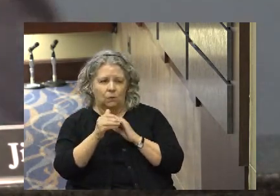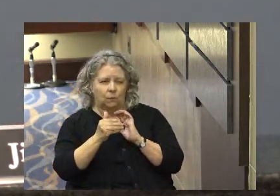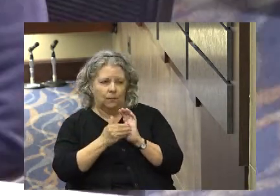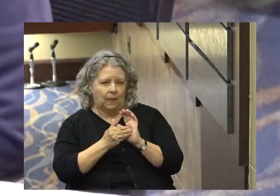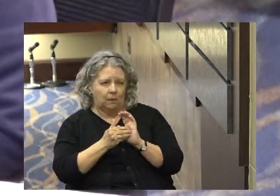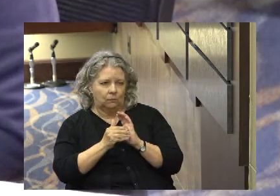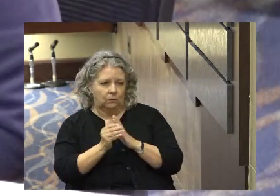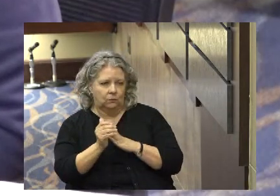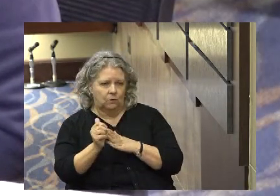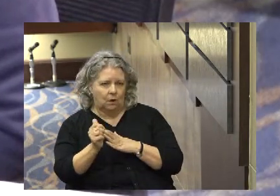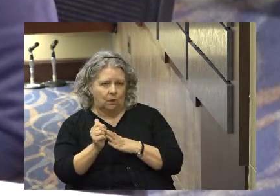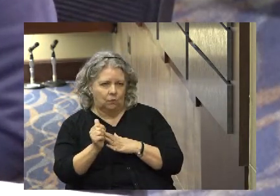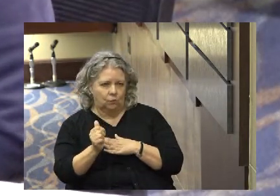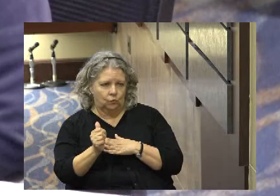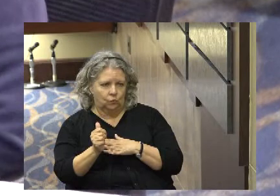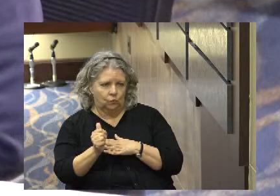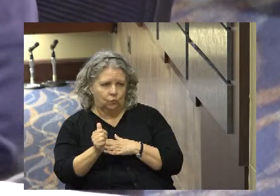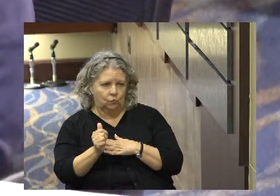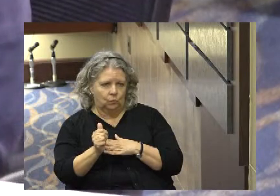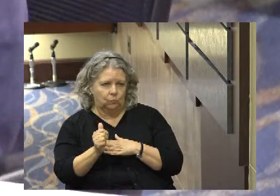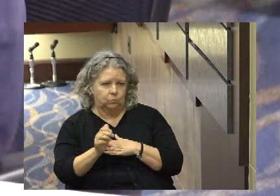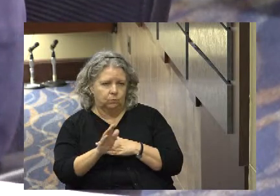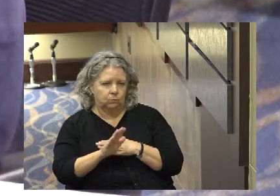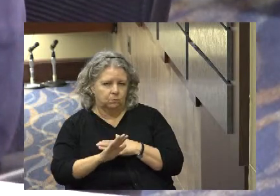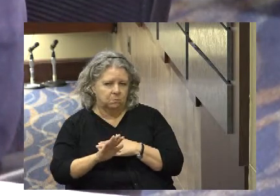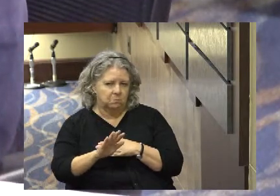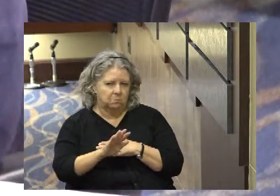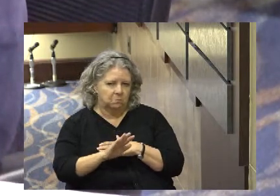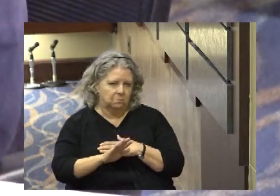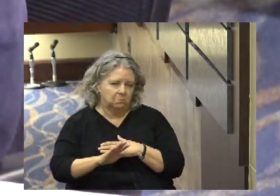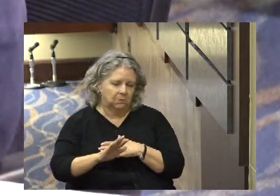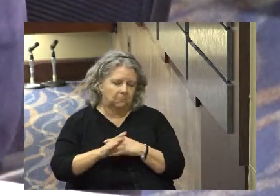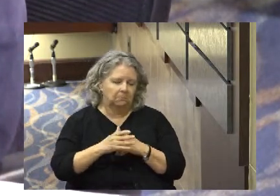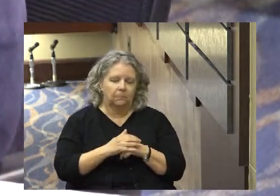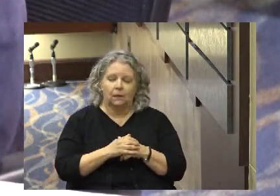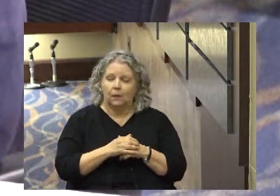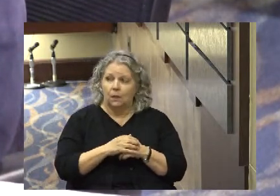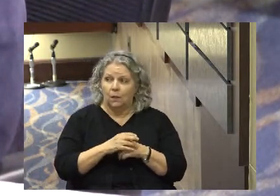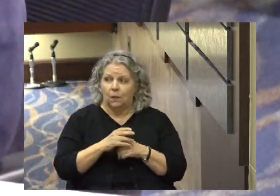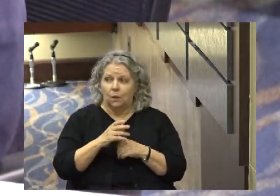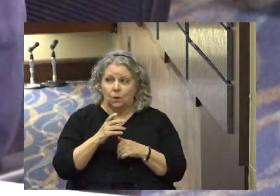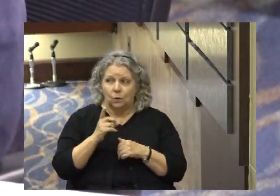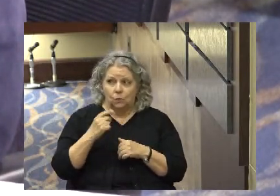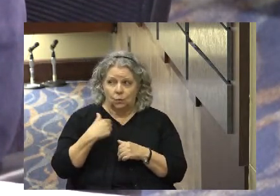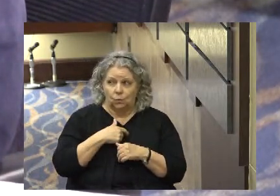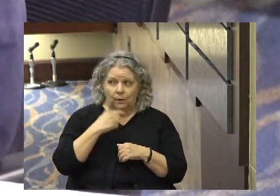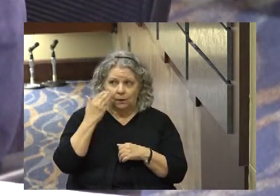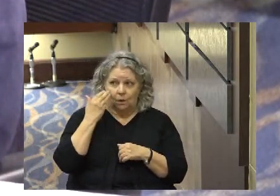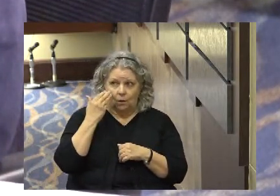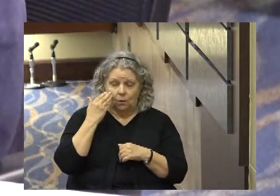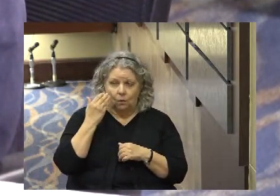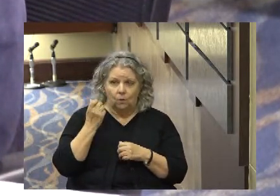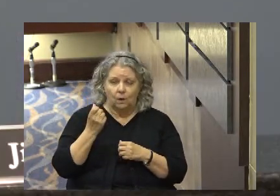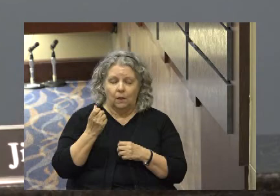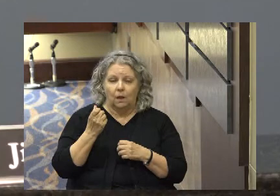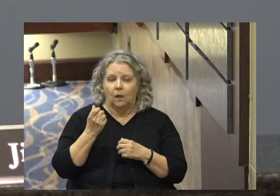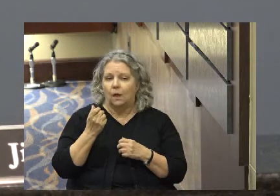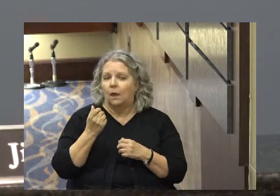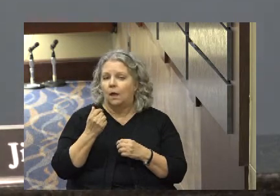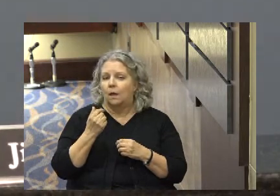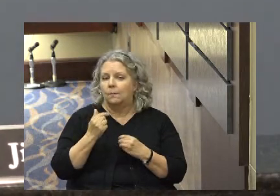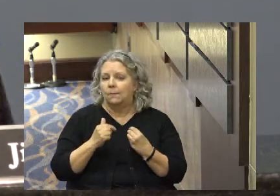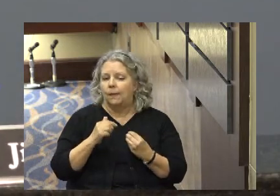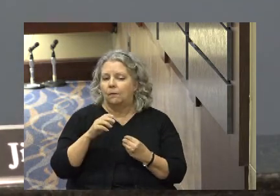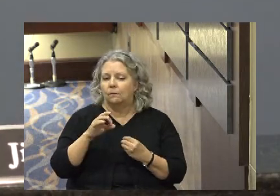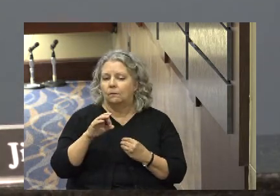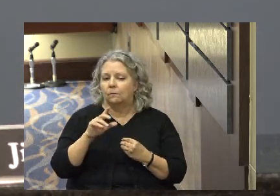$600,000 Really? range, something like that. Do we know if the flood lighting type technology